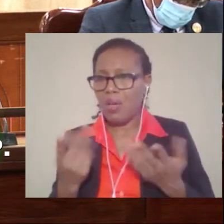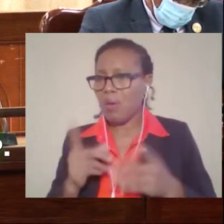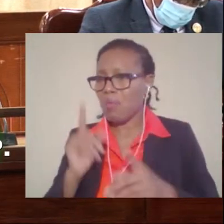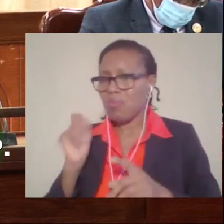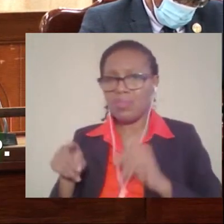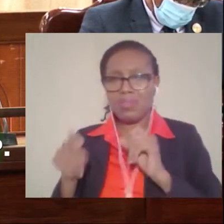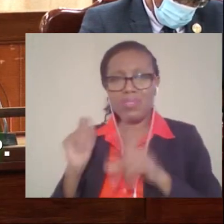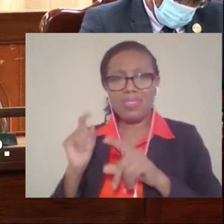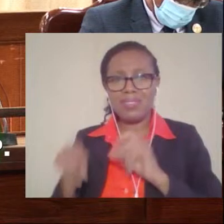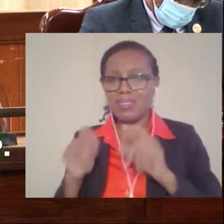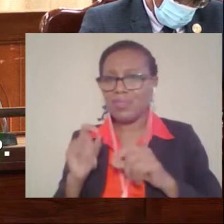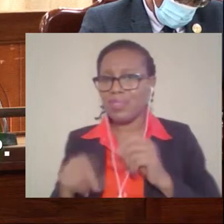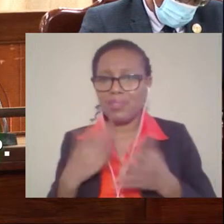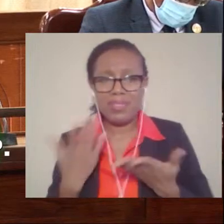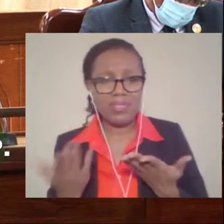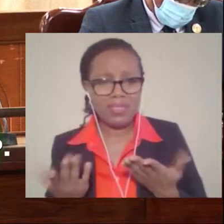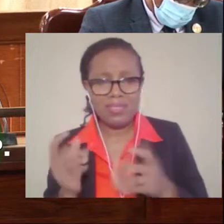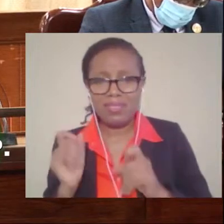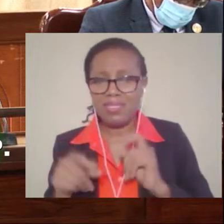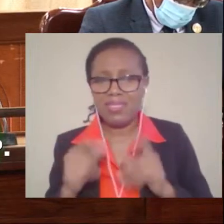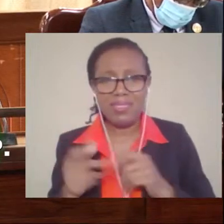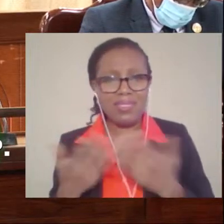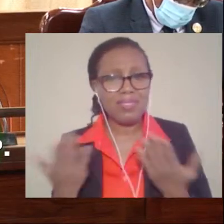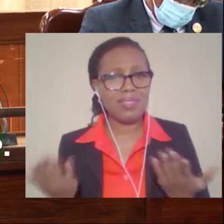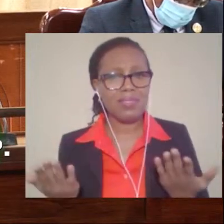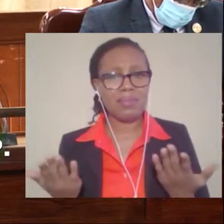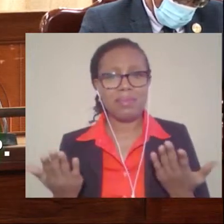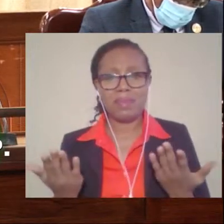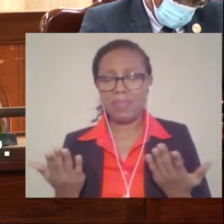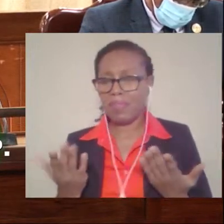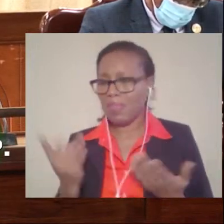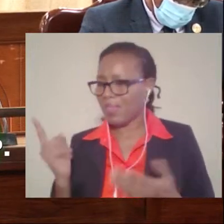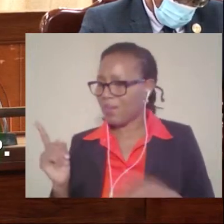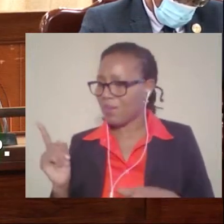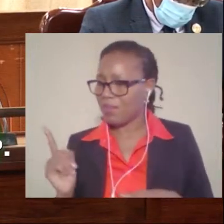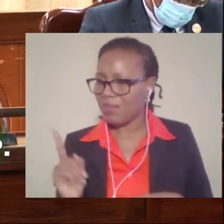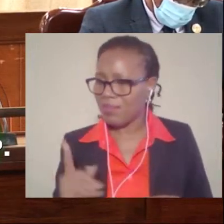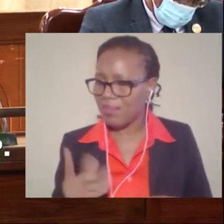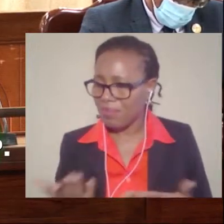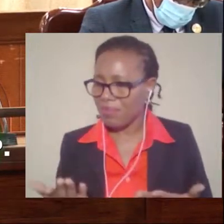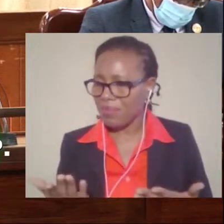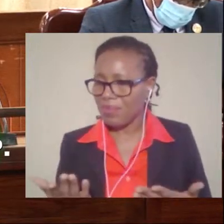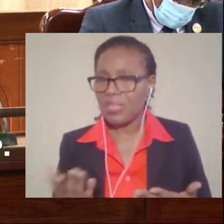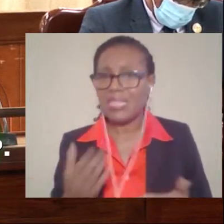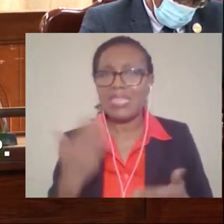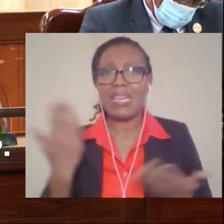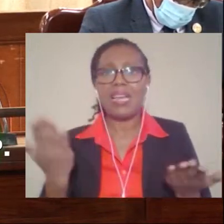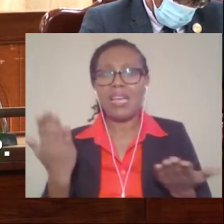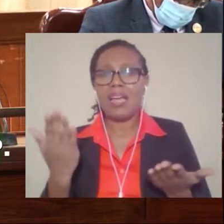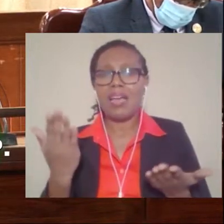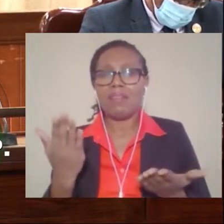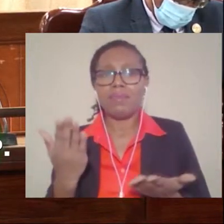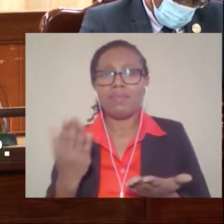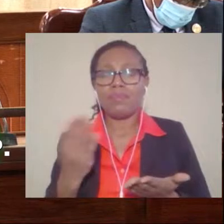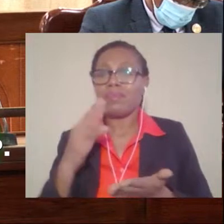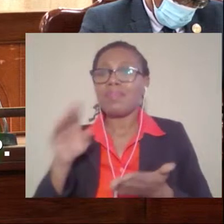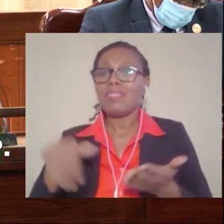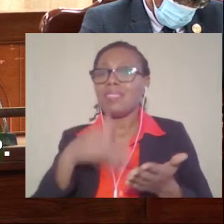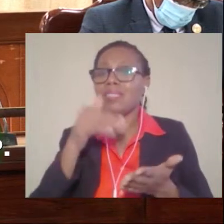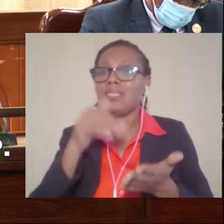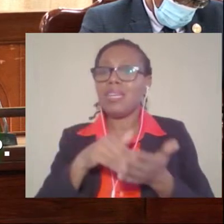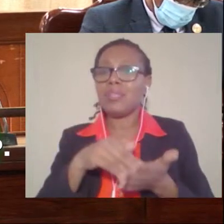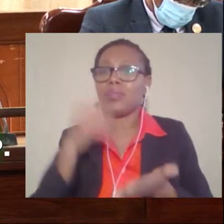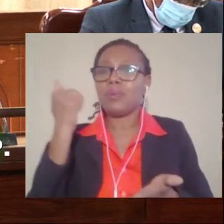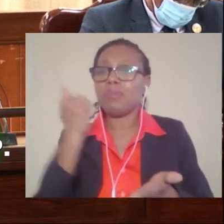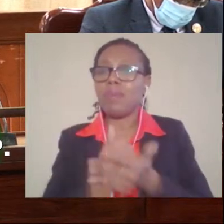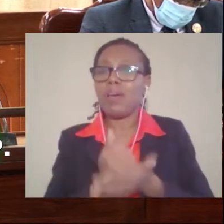on the matter. You have a governor of the central bank speaking to elevated levels. We have people speaking